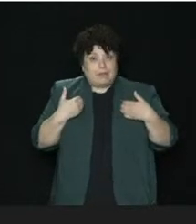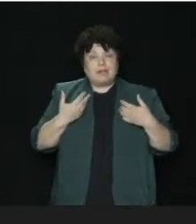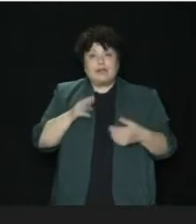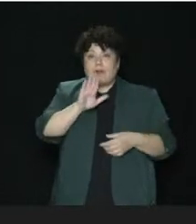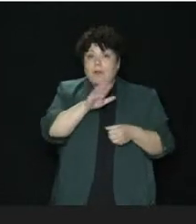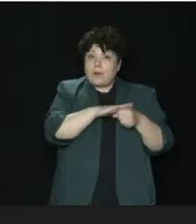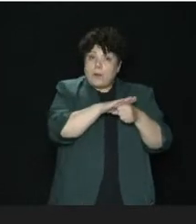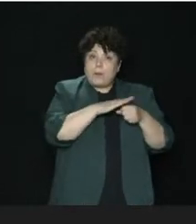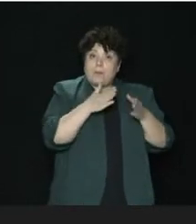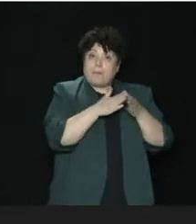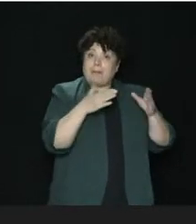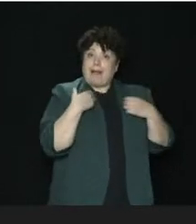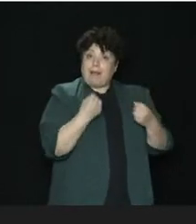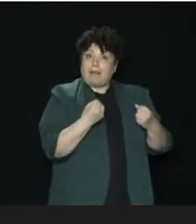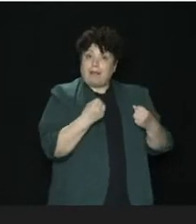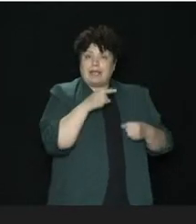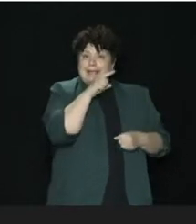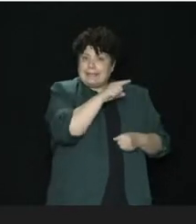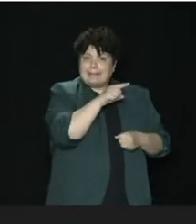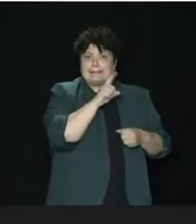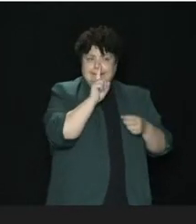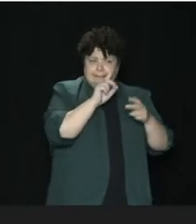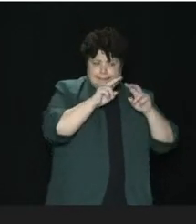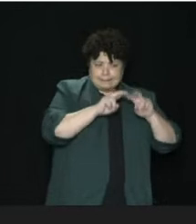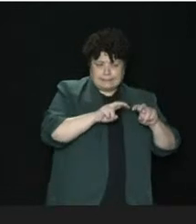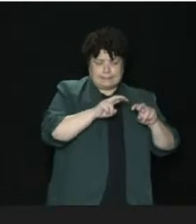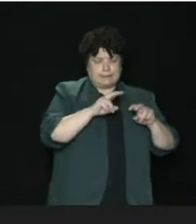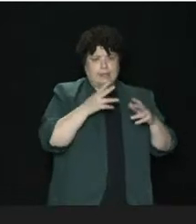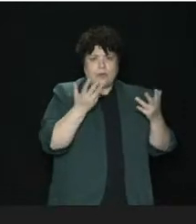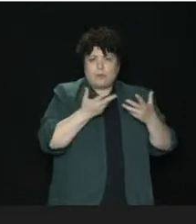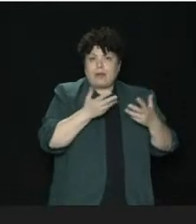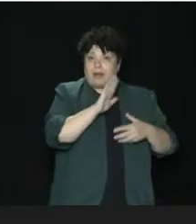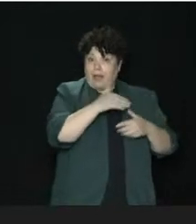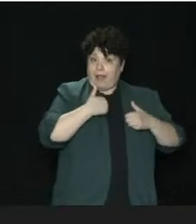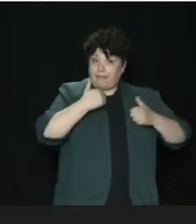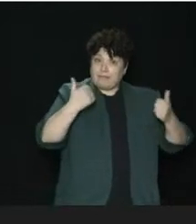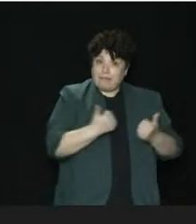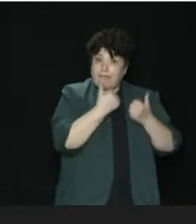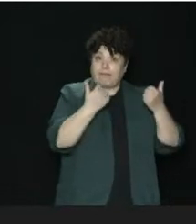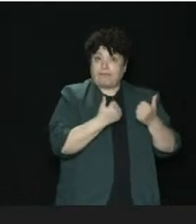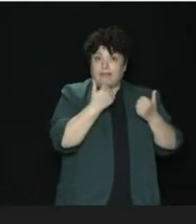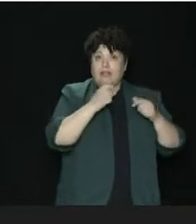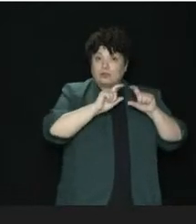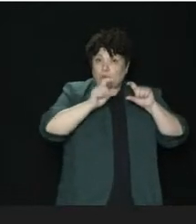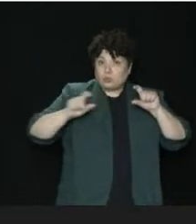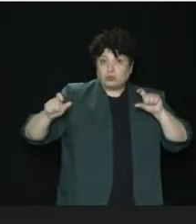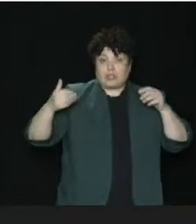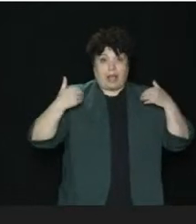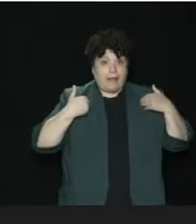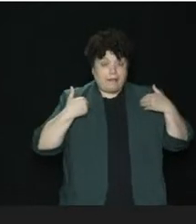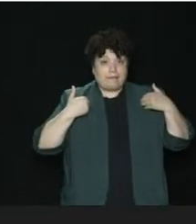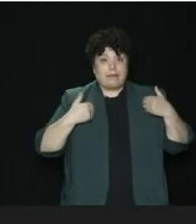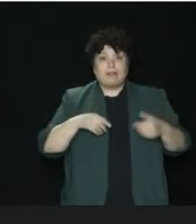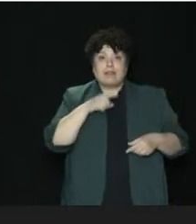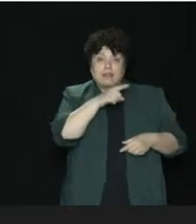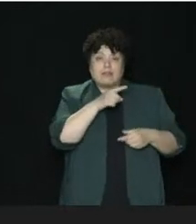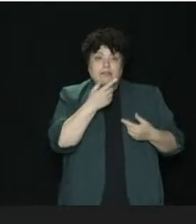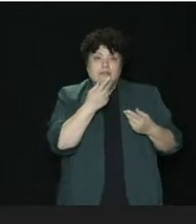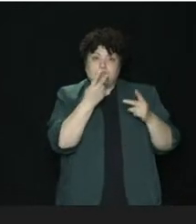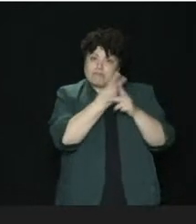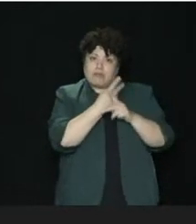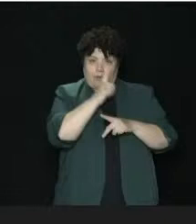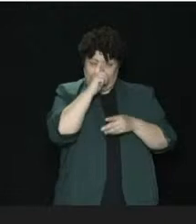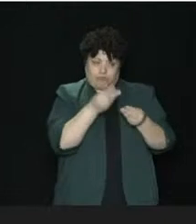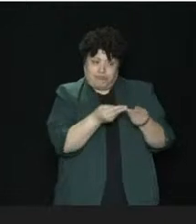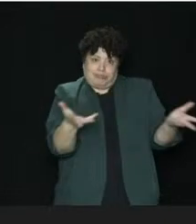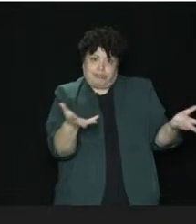health department also takes into account the supply, logistic, and other operational